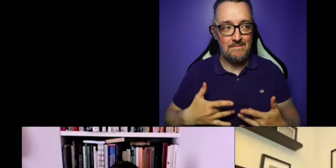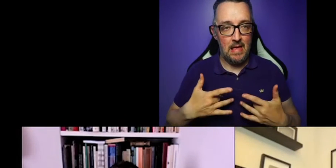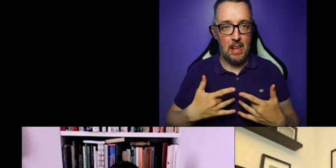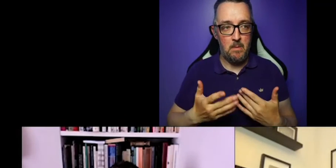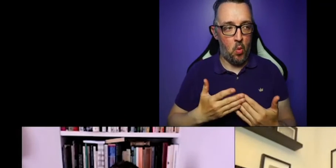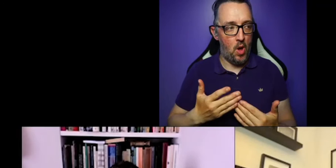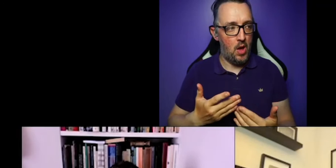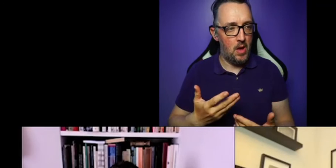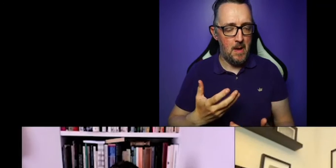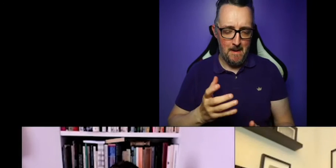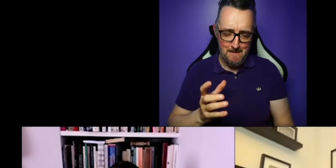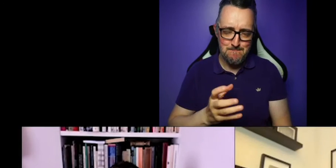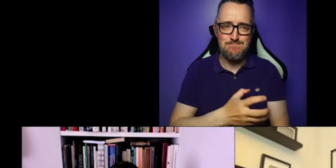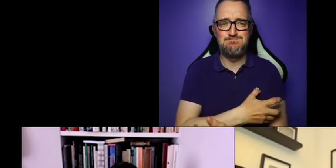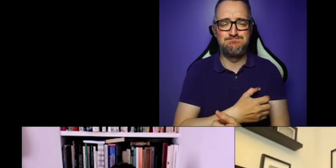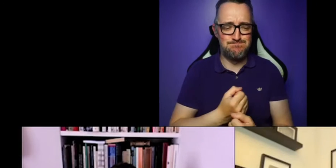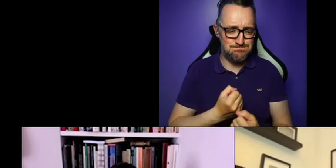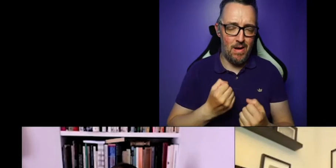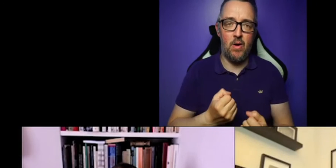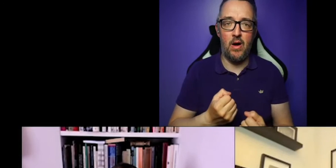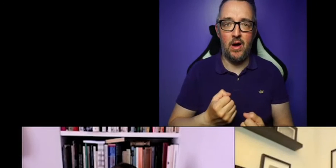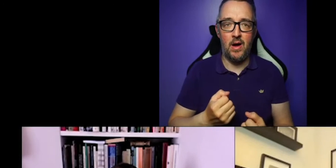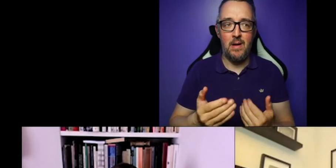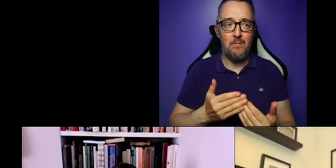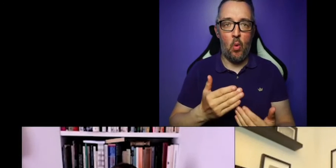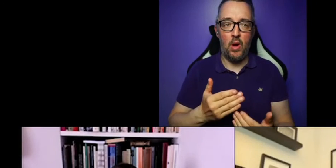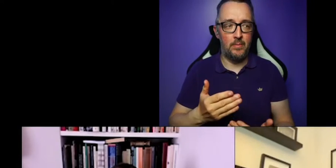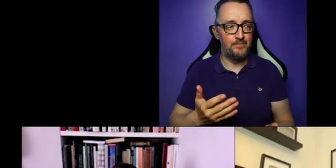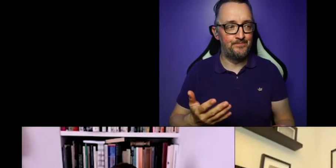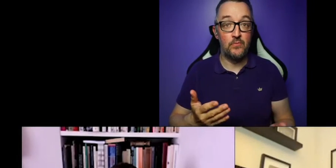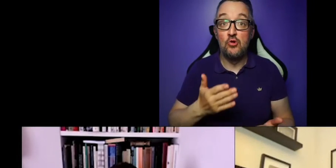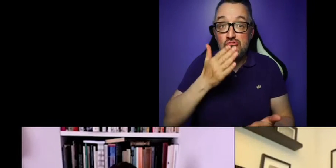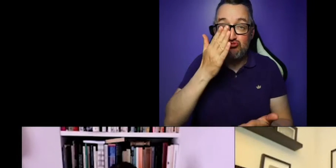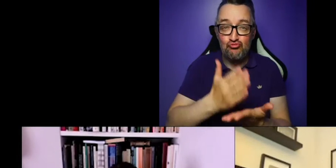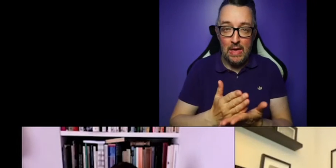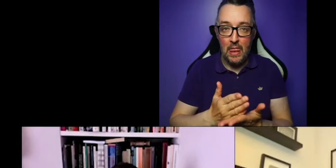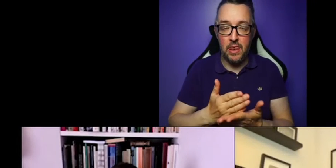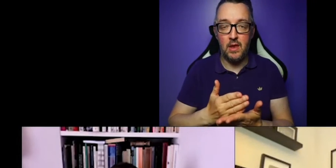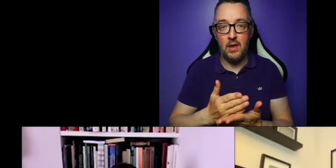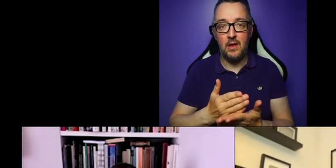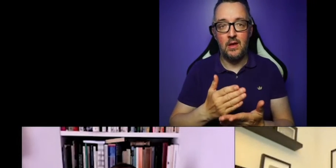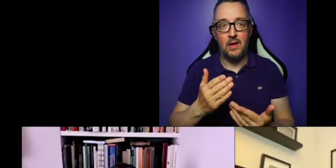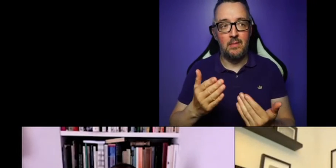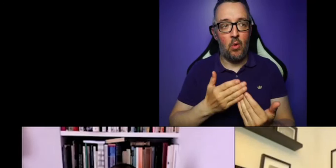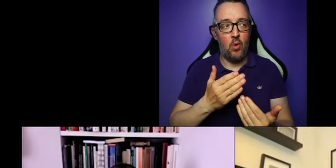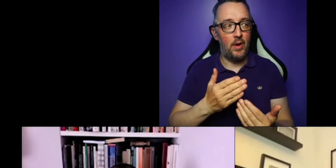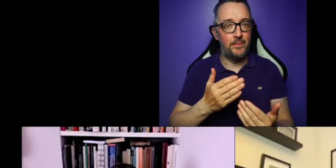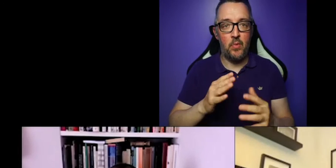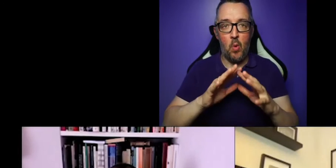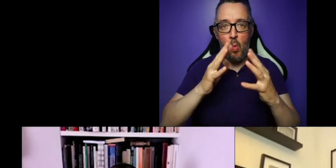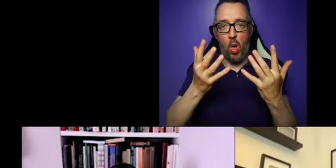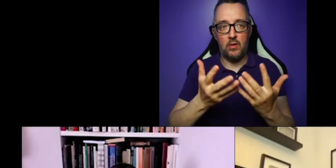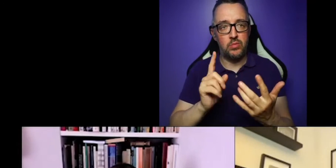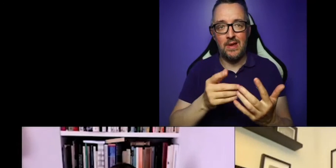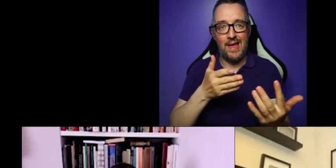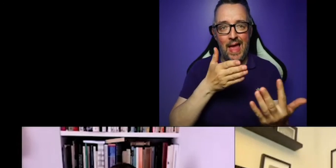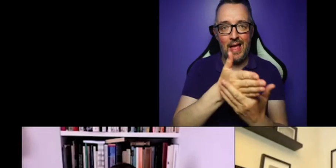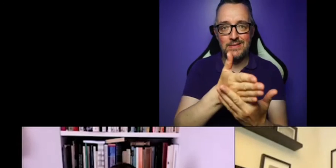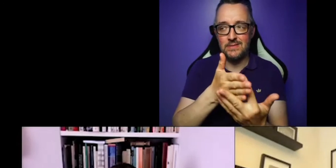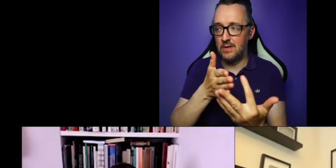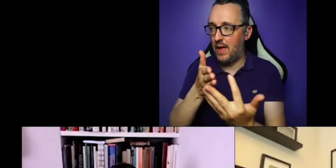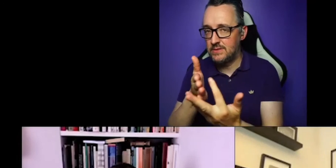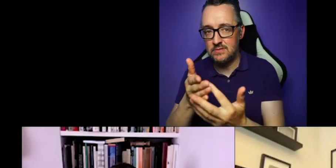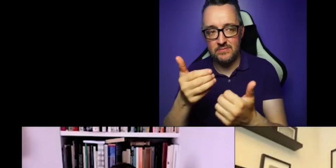empowered I feel, the more authentic I can be, mm-hmm. the more access I have in the world is what I find, rather than it